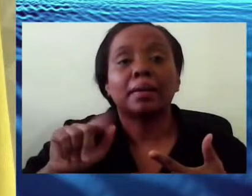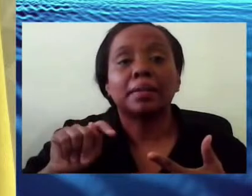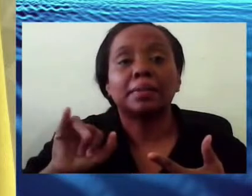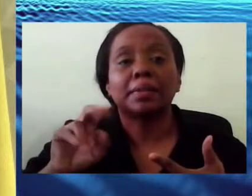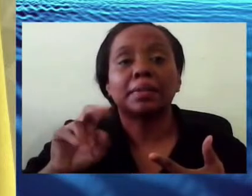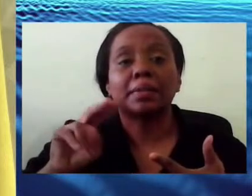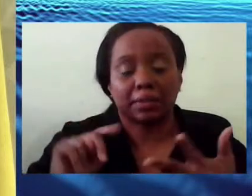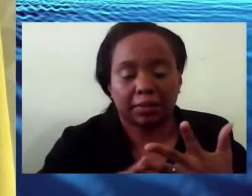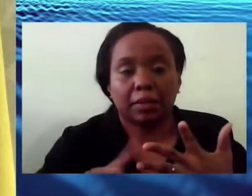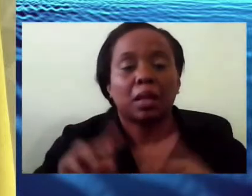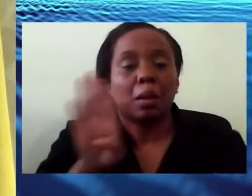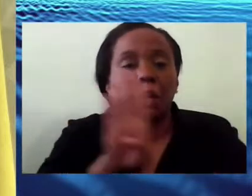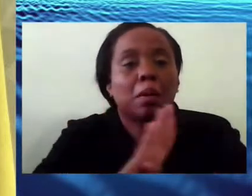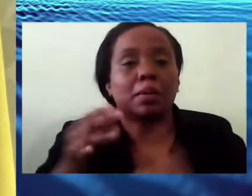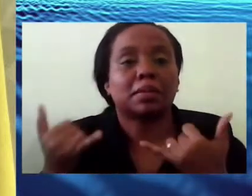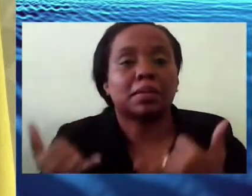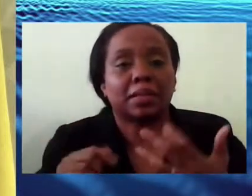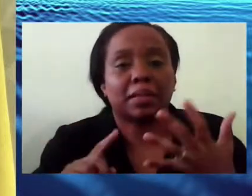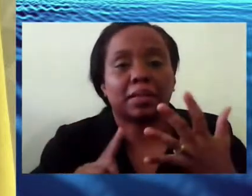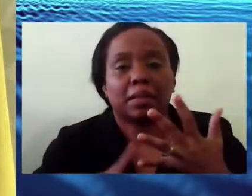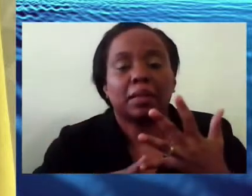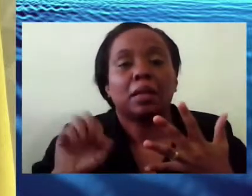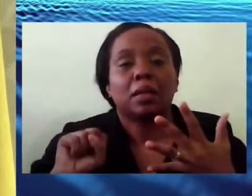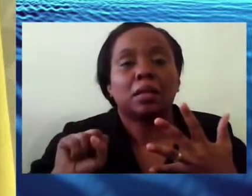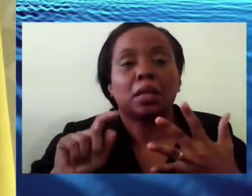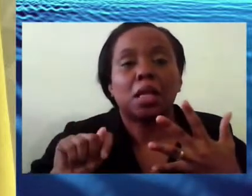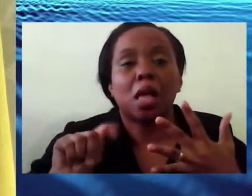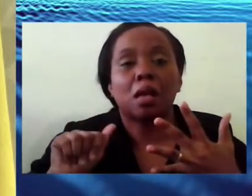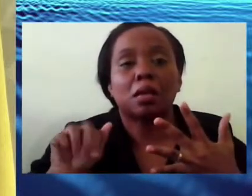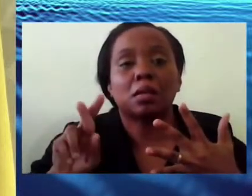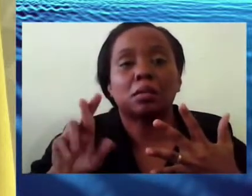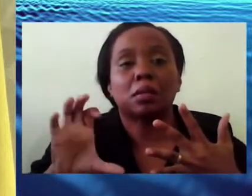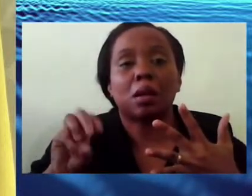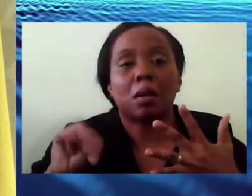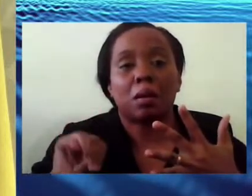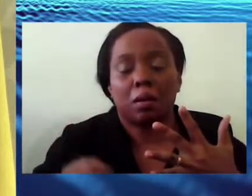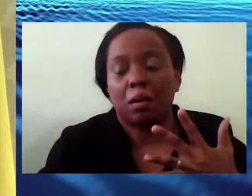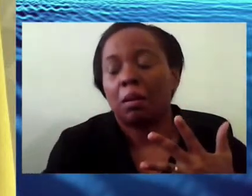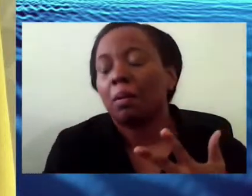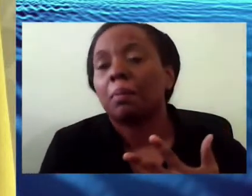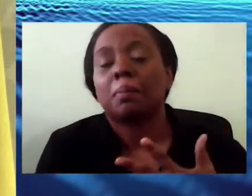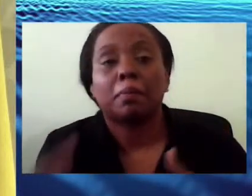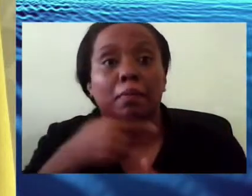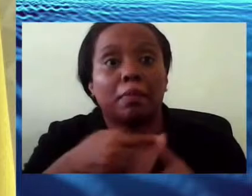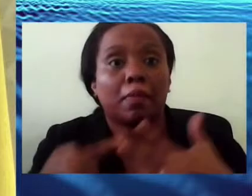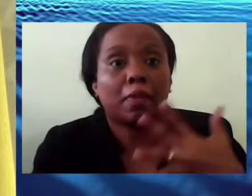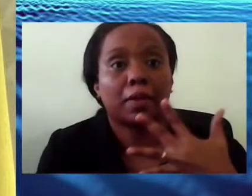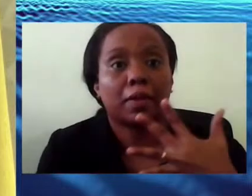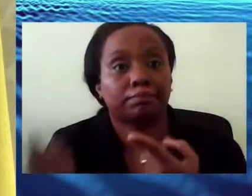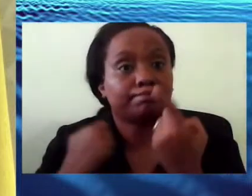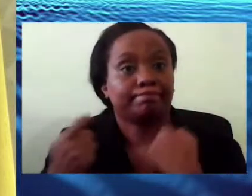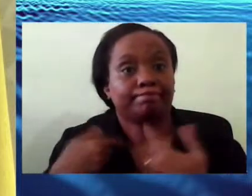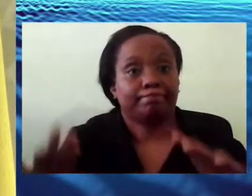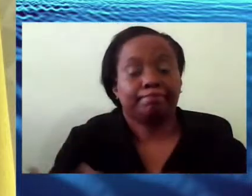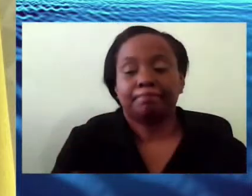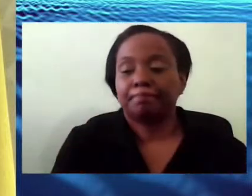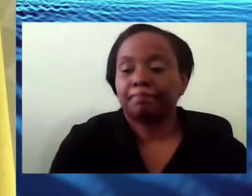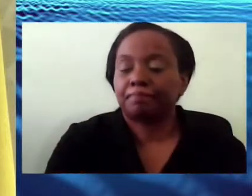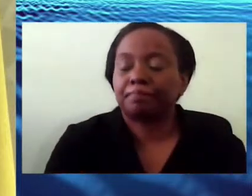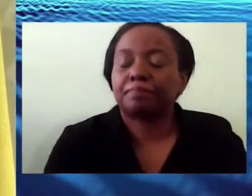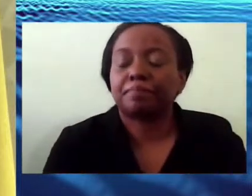Randy Bennett, Barbados Today, and Wendy Burke from Starcom Network. your questions.